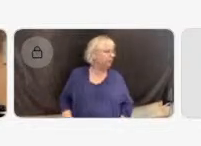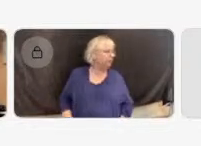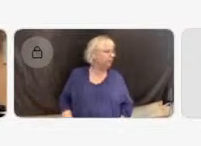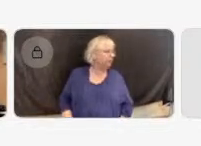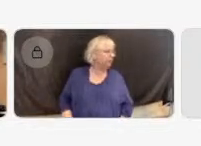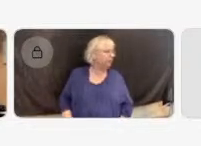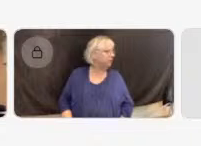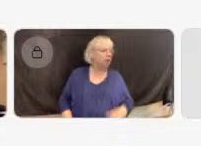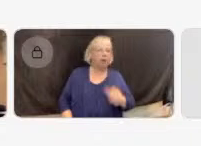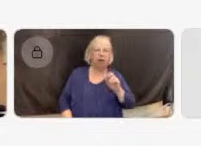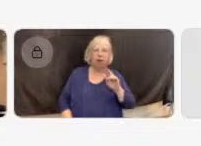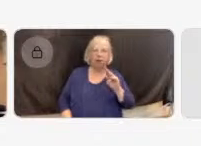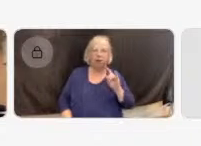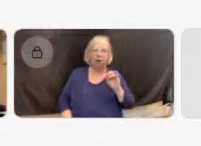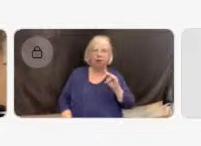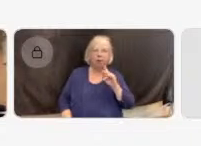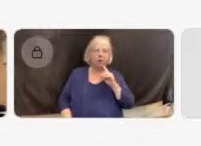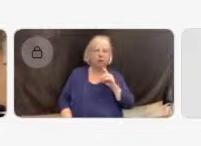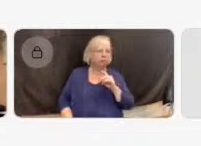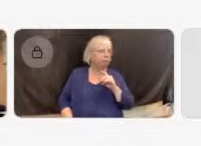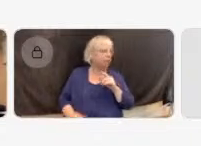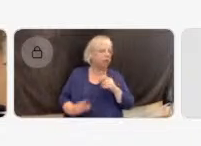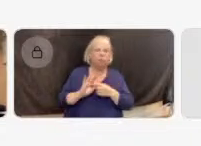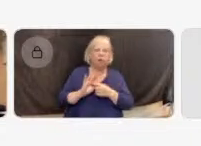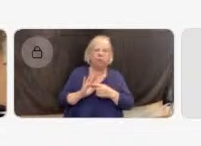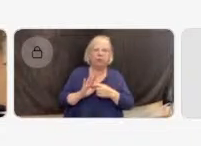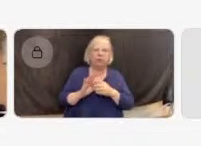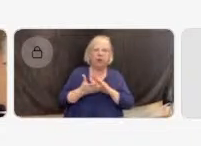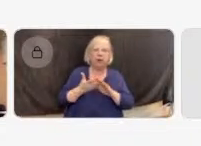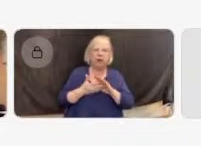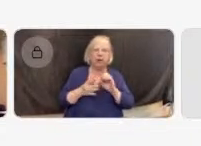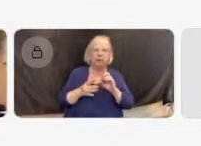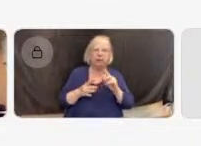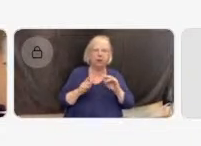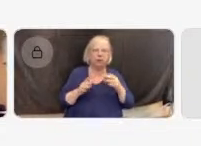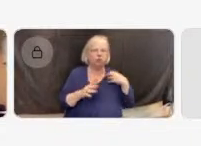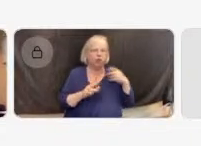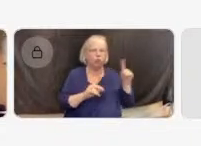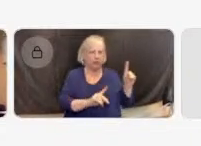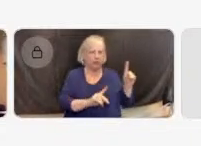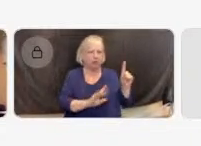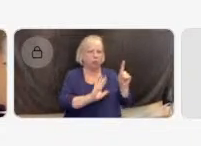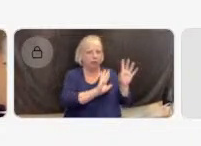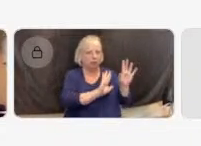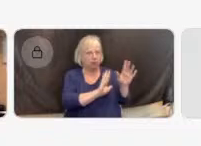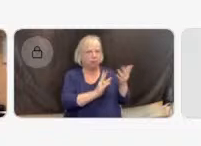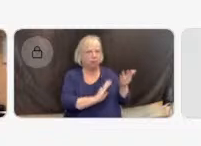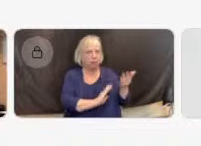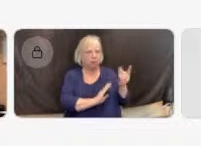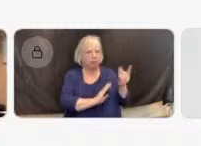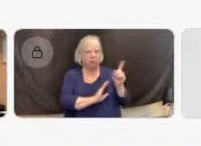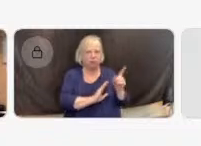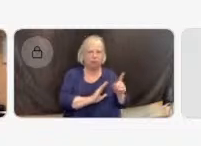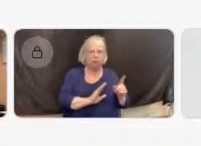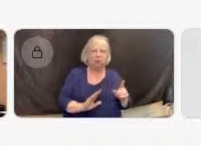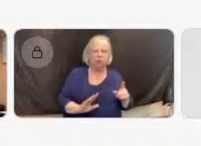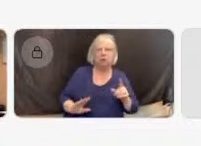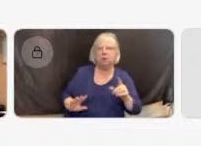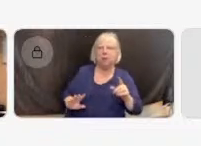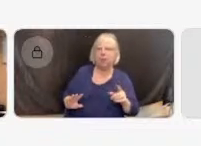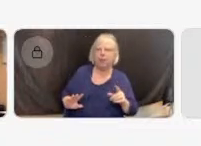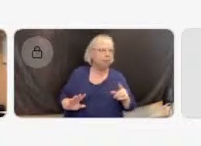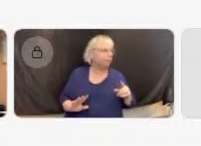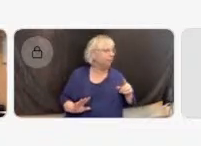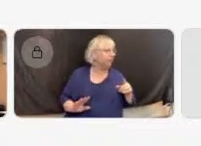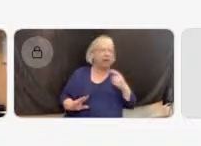Austin Porter Jr. on behalf of the Progressive League of College Station. 1 second, sir. 1 second. 1 second. 1 second. I'm just stating